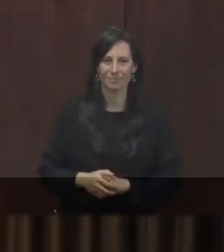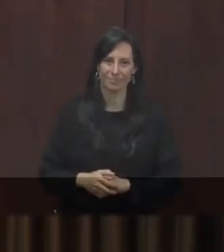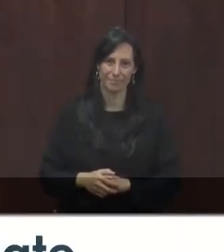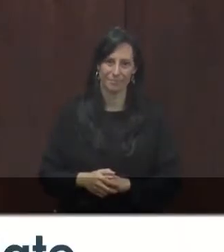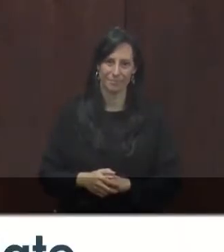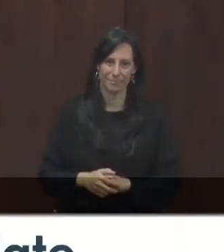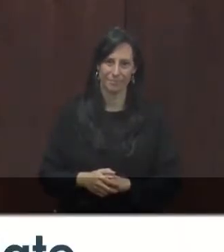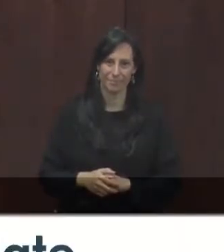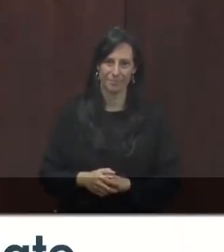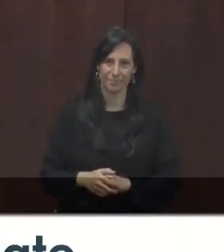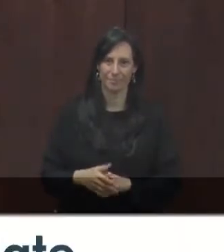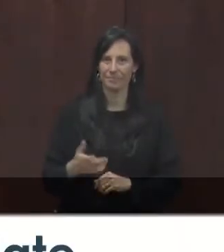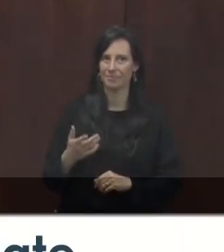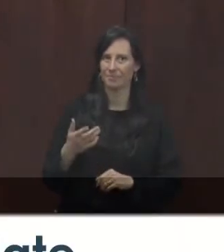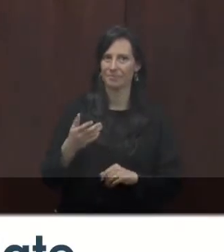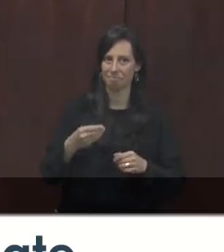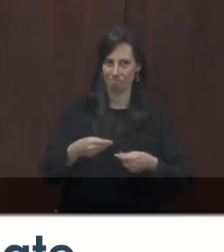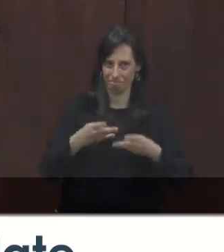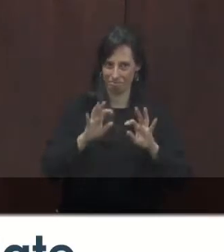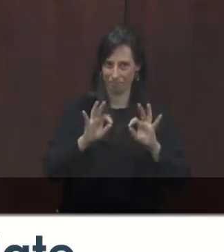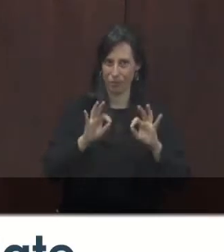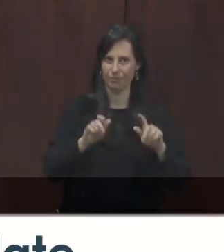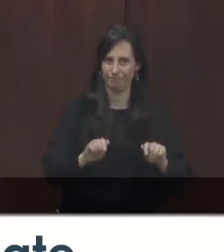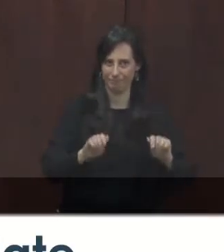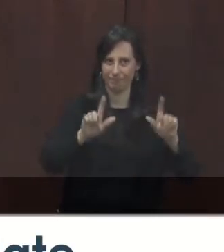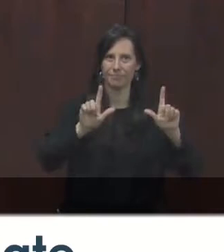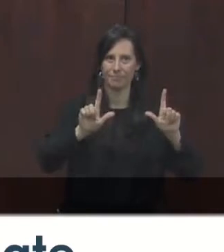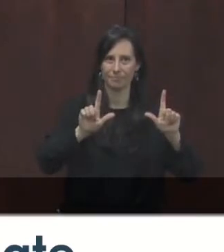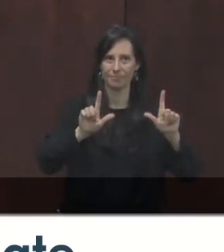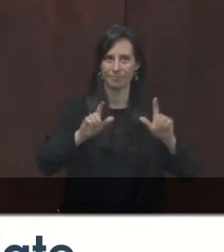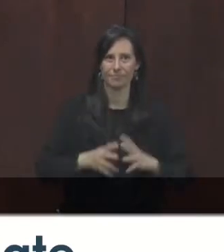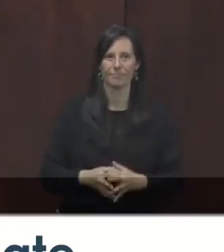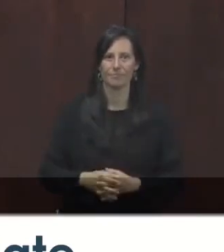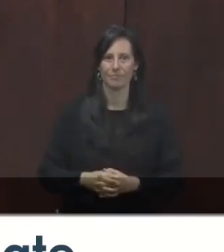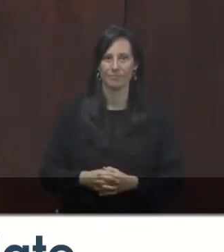I'll give it a second for, there we go, for Max to put up the slides.